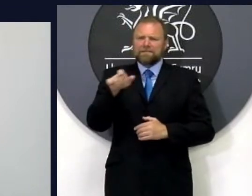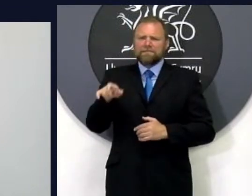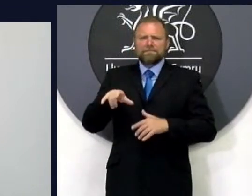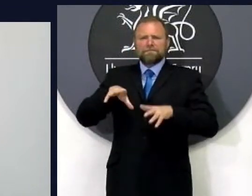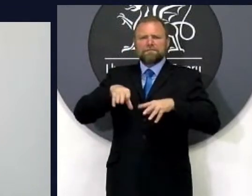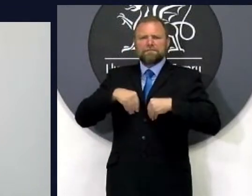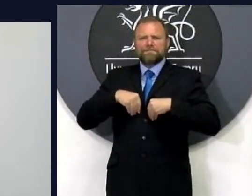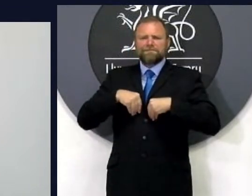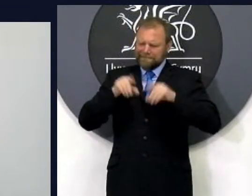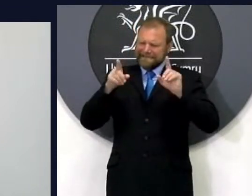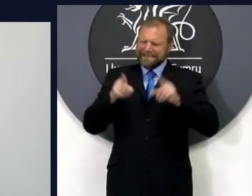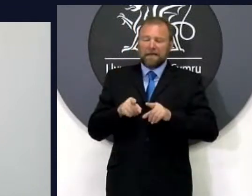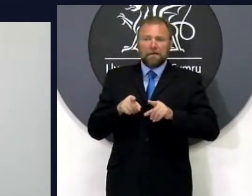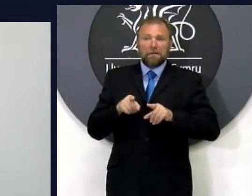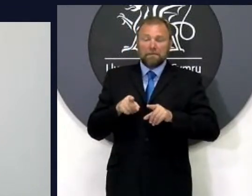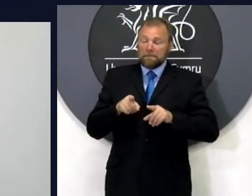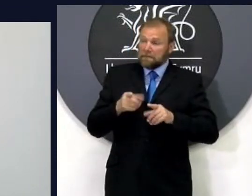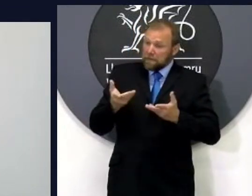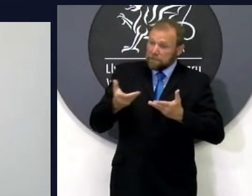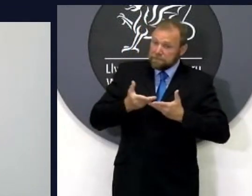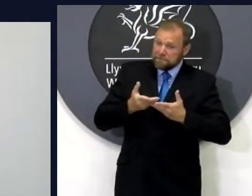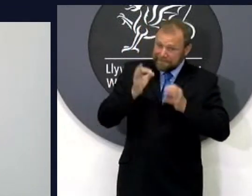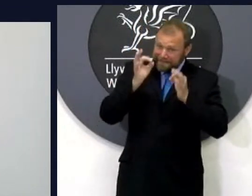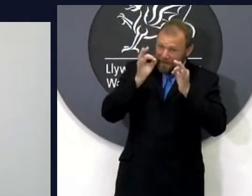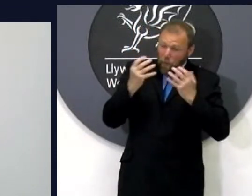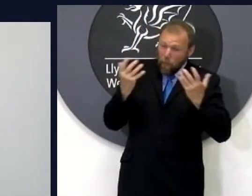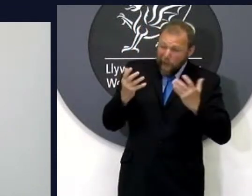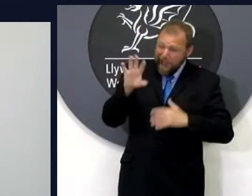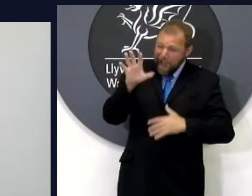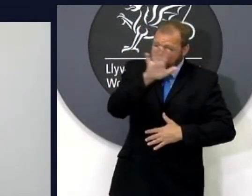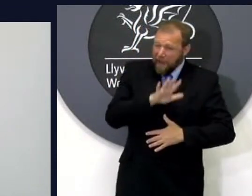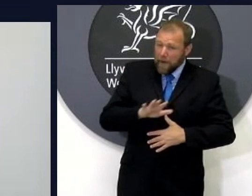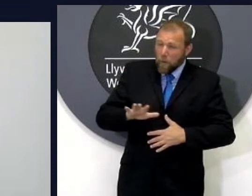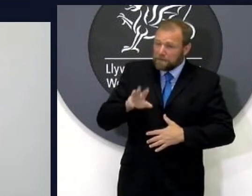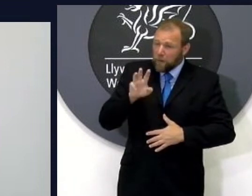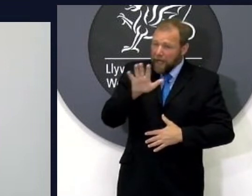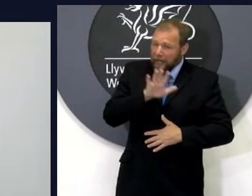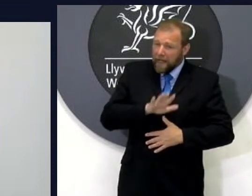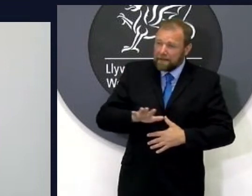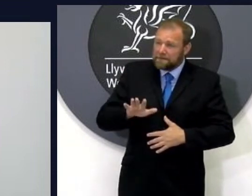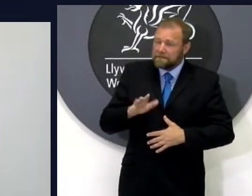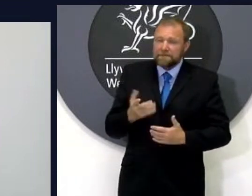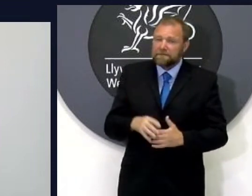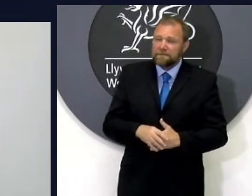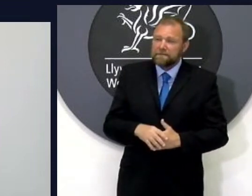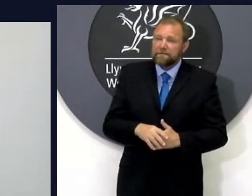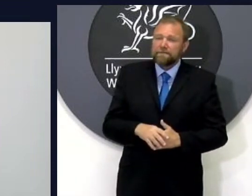where exactly in Wales the main concerns are and where it's the most widespread?